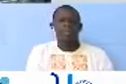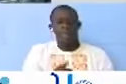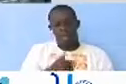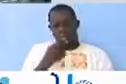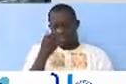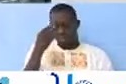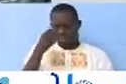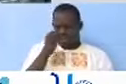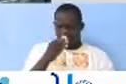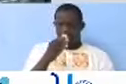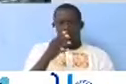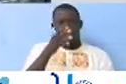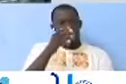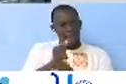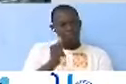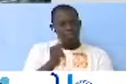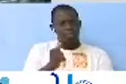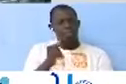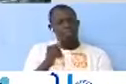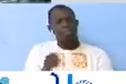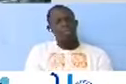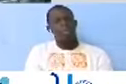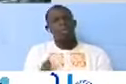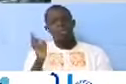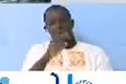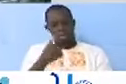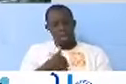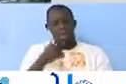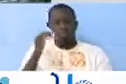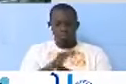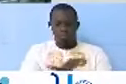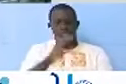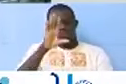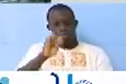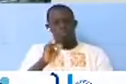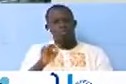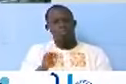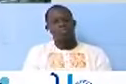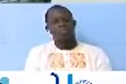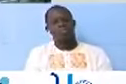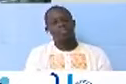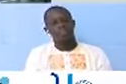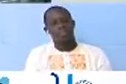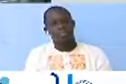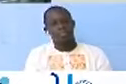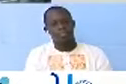I said assistance. That was what I was doing.